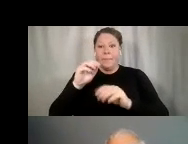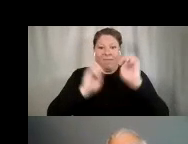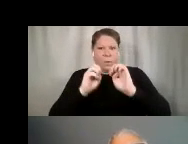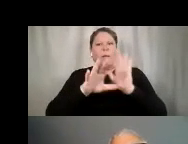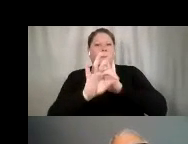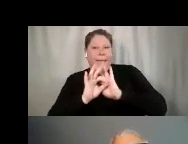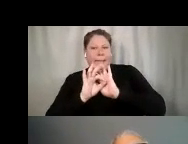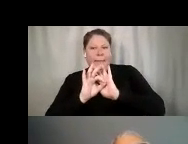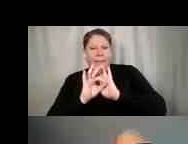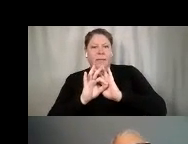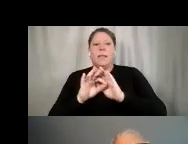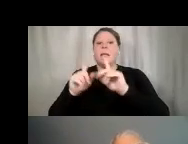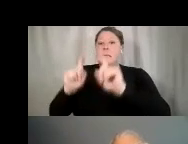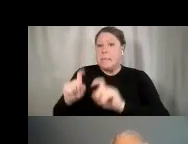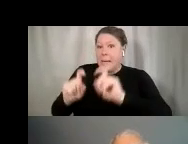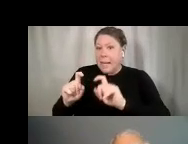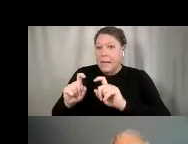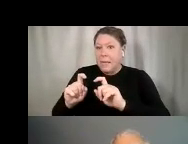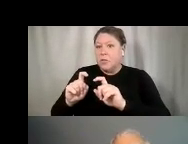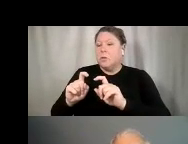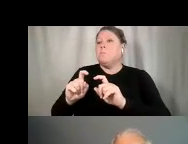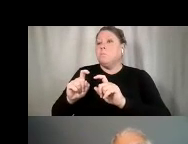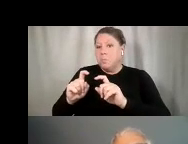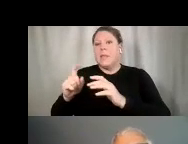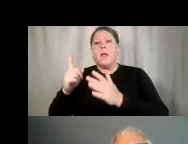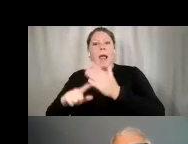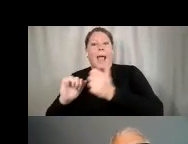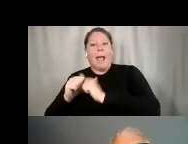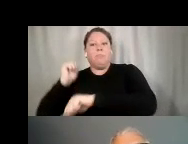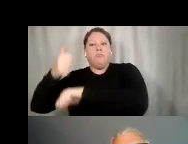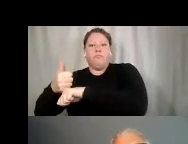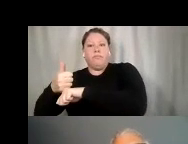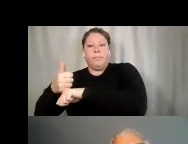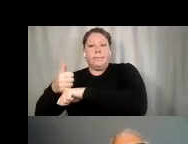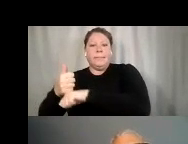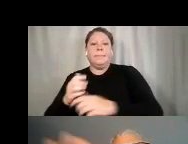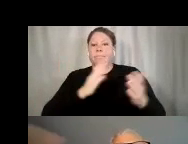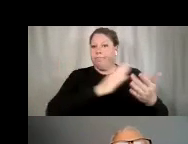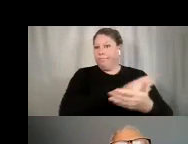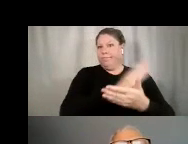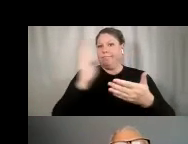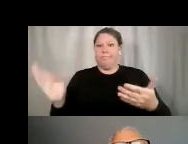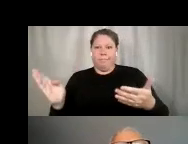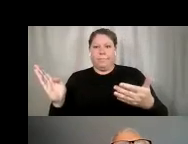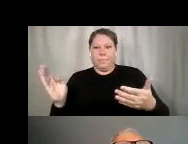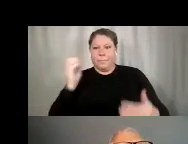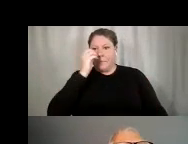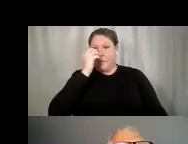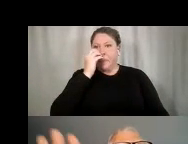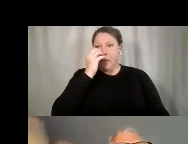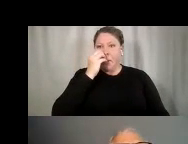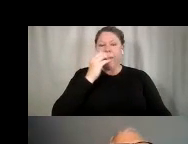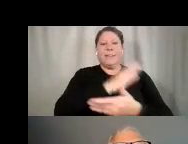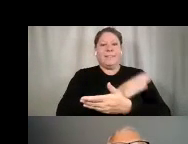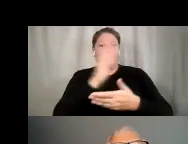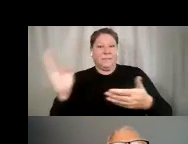out, and then what are the steps to make it happen? All right. So that takes us at the journey. We are